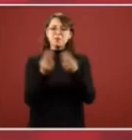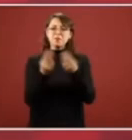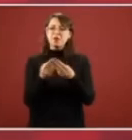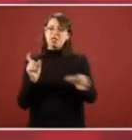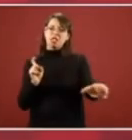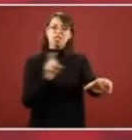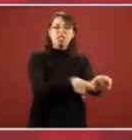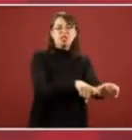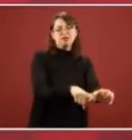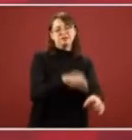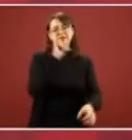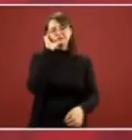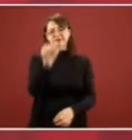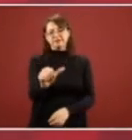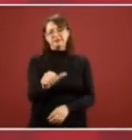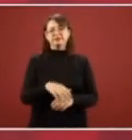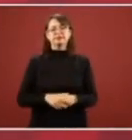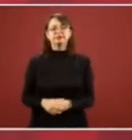gangs.